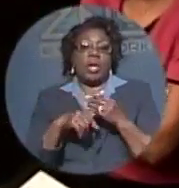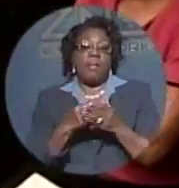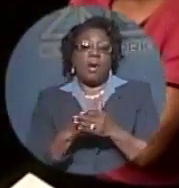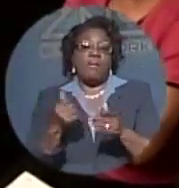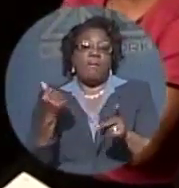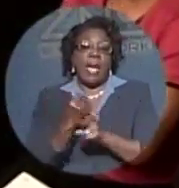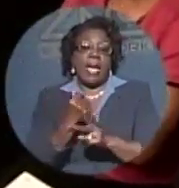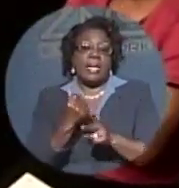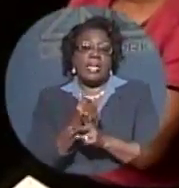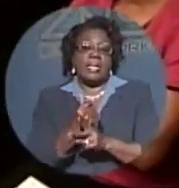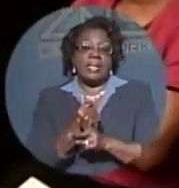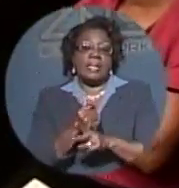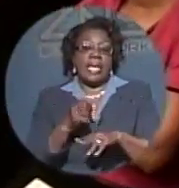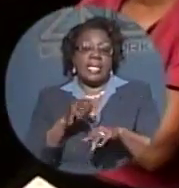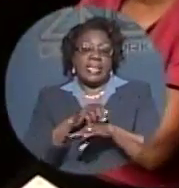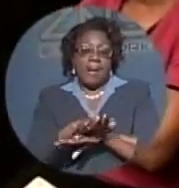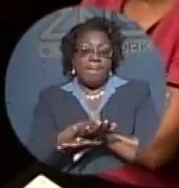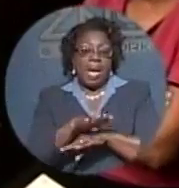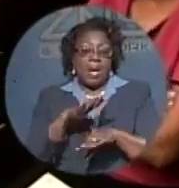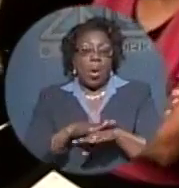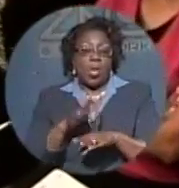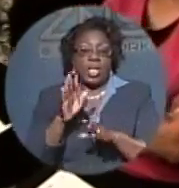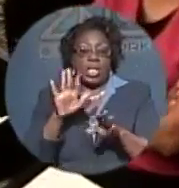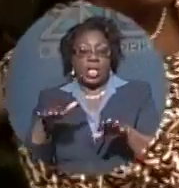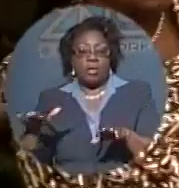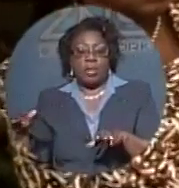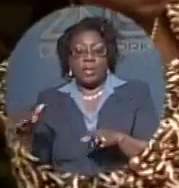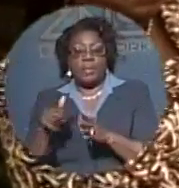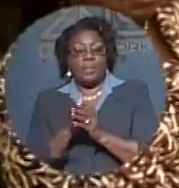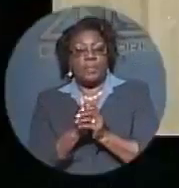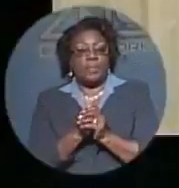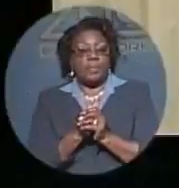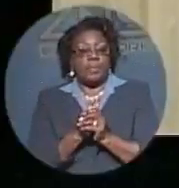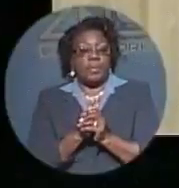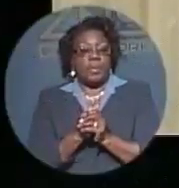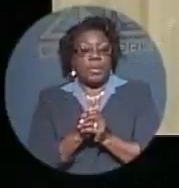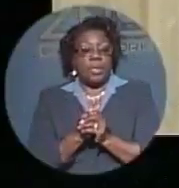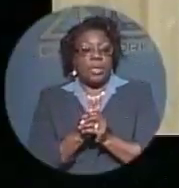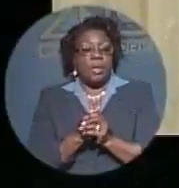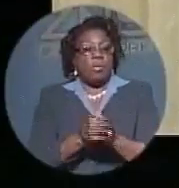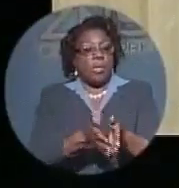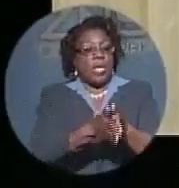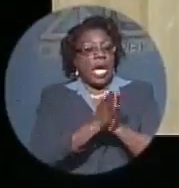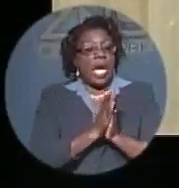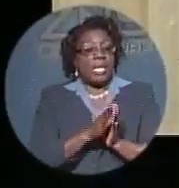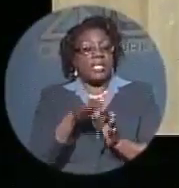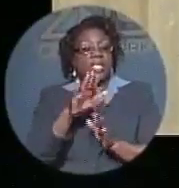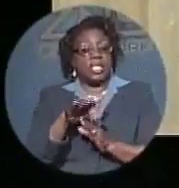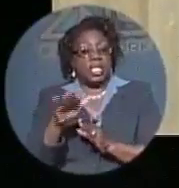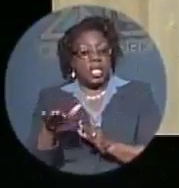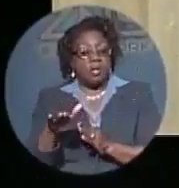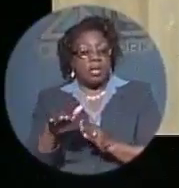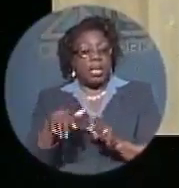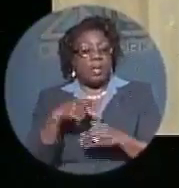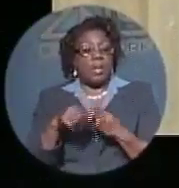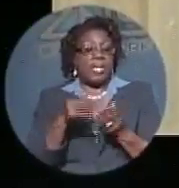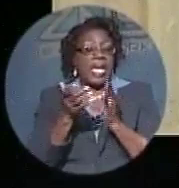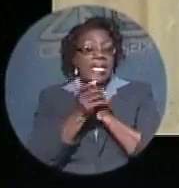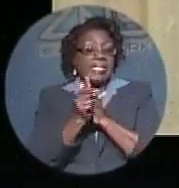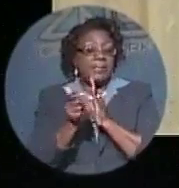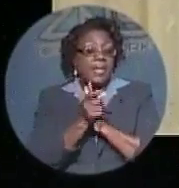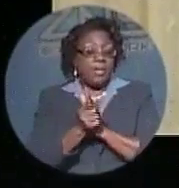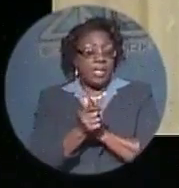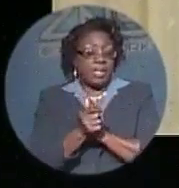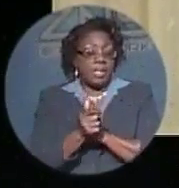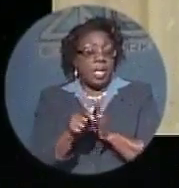and the impact of violence and crime on children. When we asked the children themselves about their experiences of what